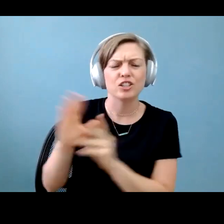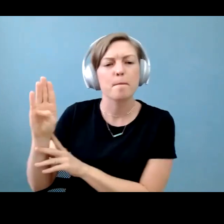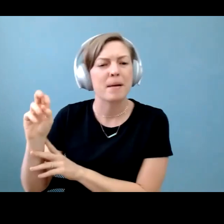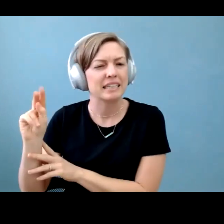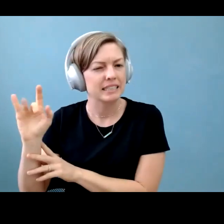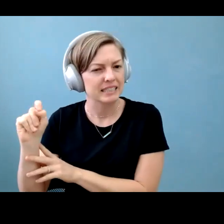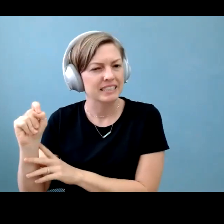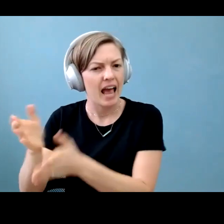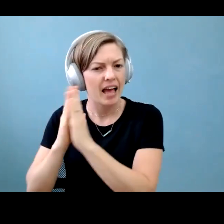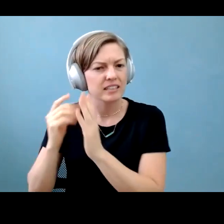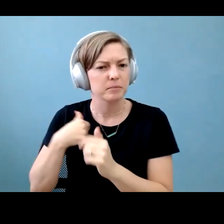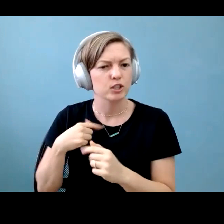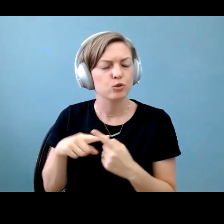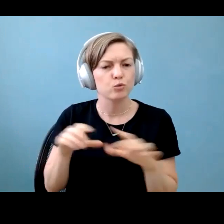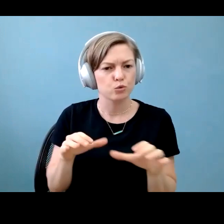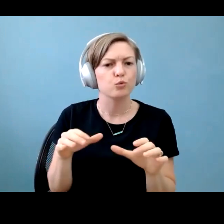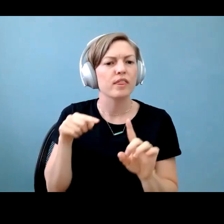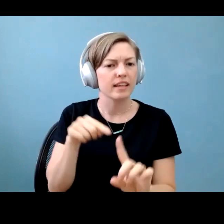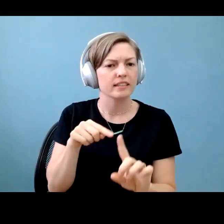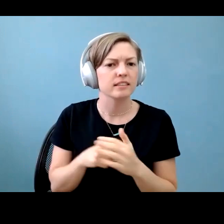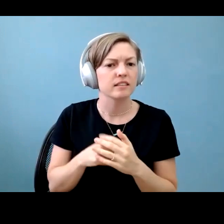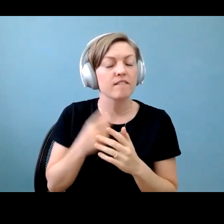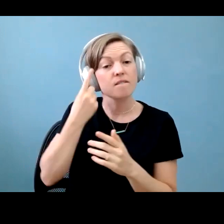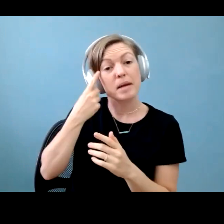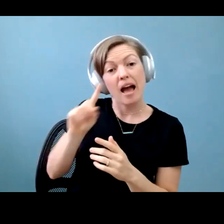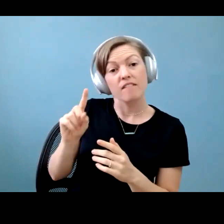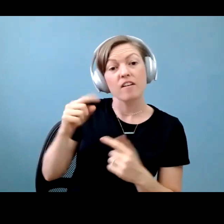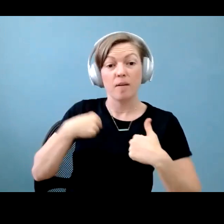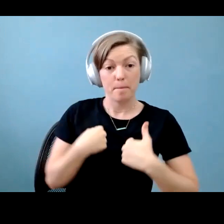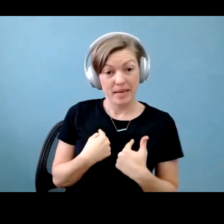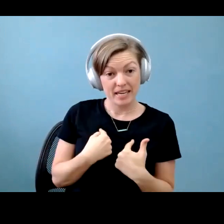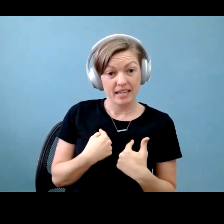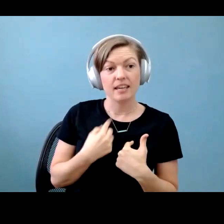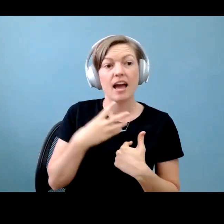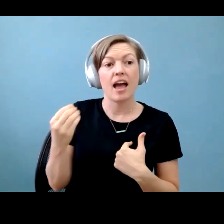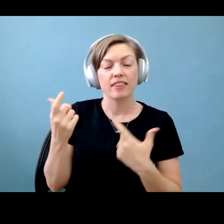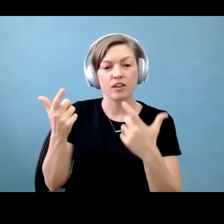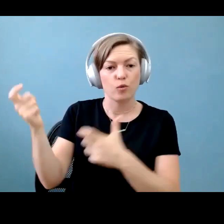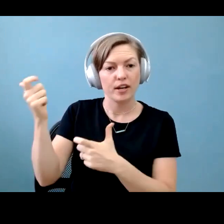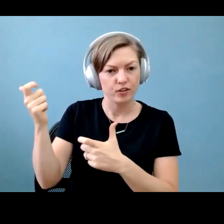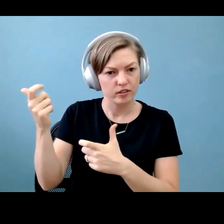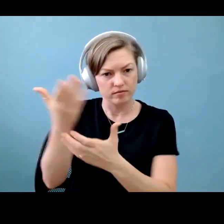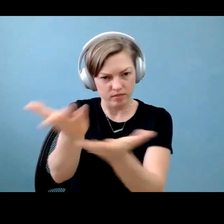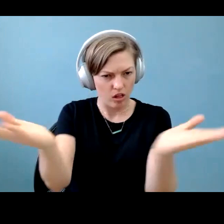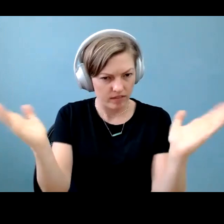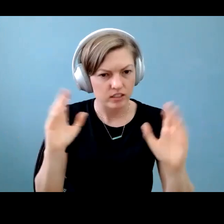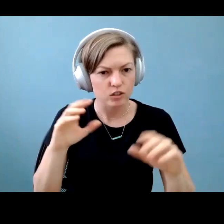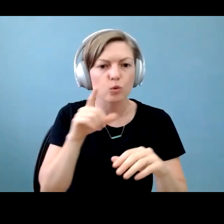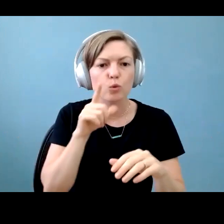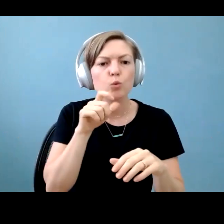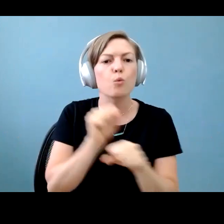to do this on behalf of me and of the greater all of us who work in New